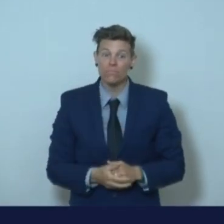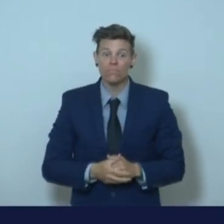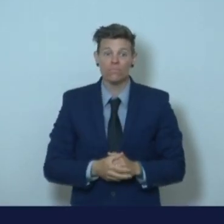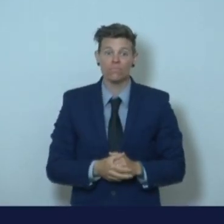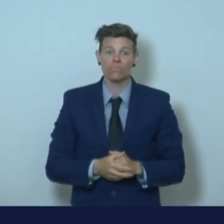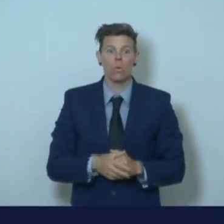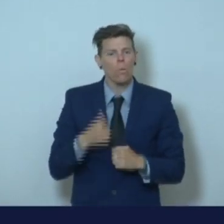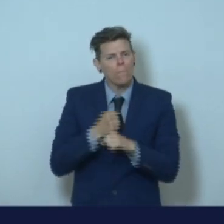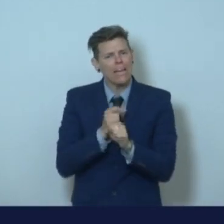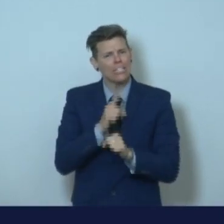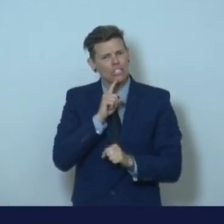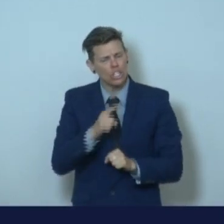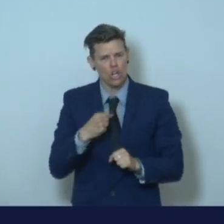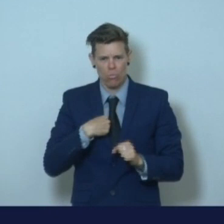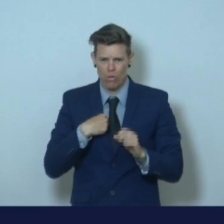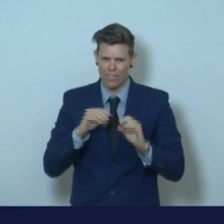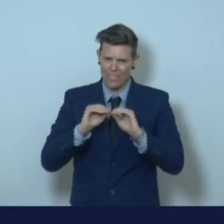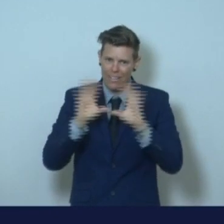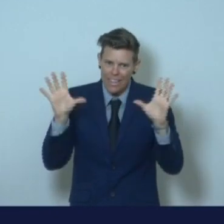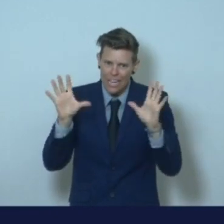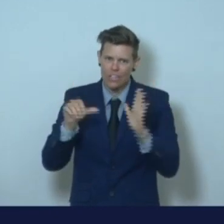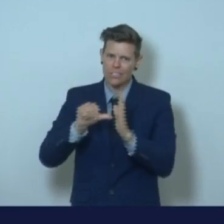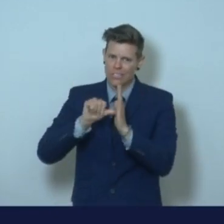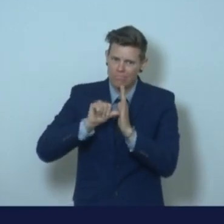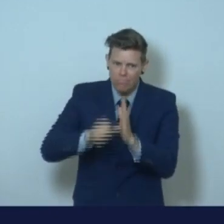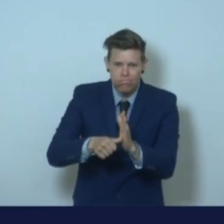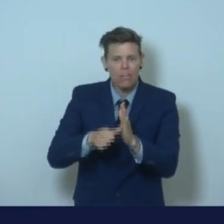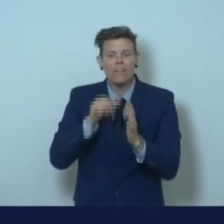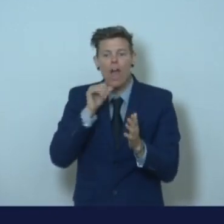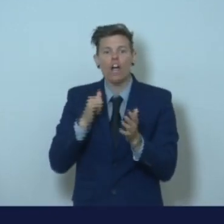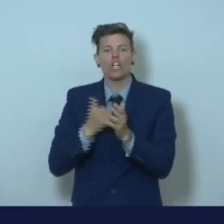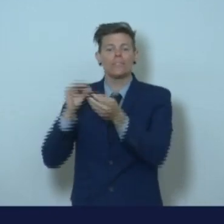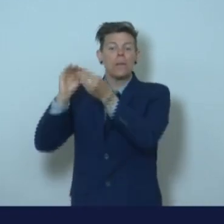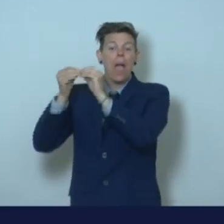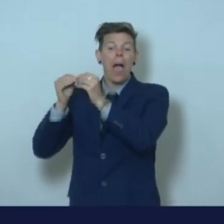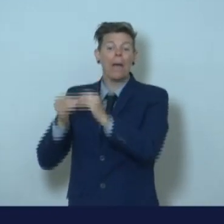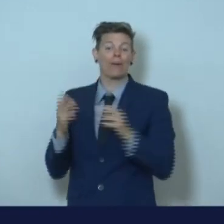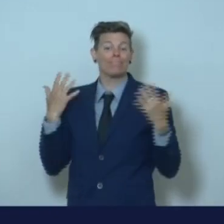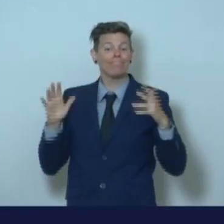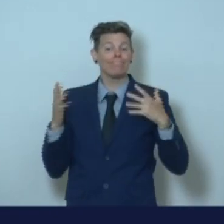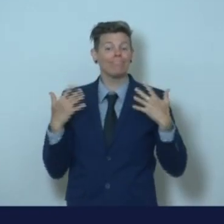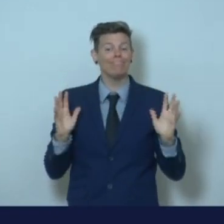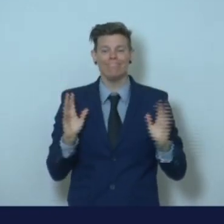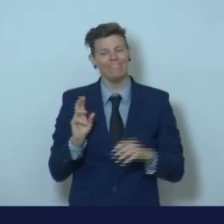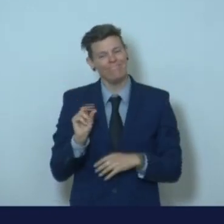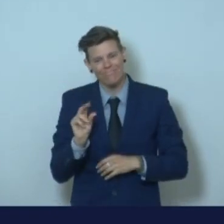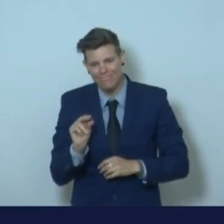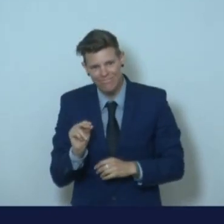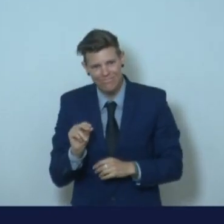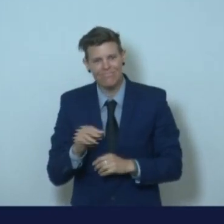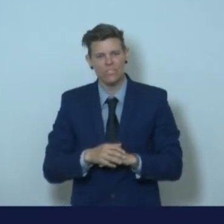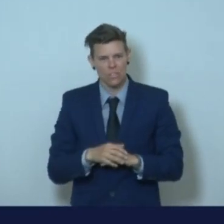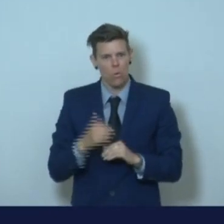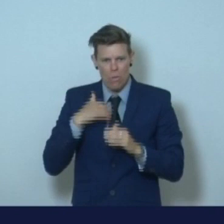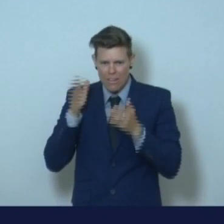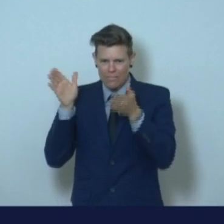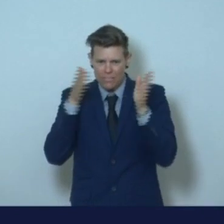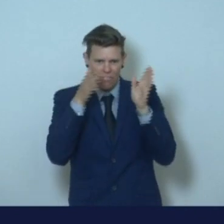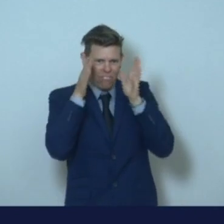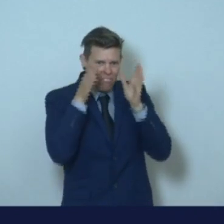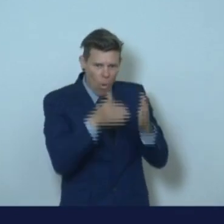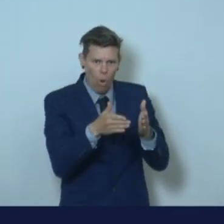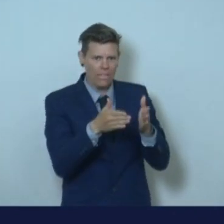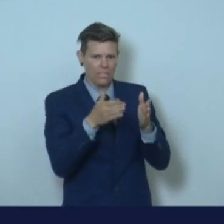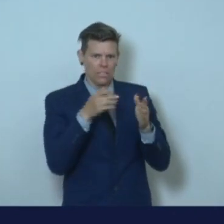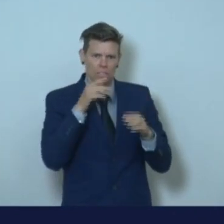really clear that these are much more than just a statistic, that we can stay the course, that people, I think,